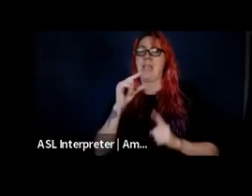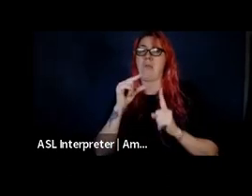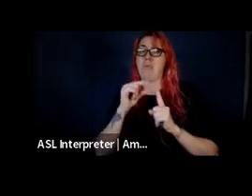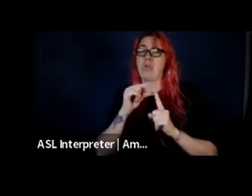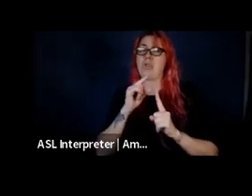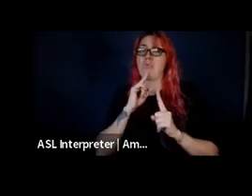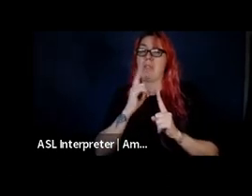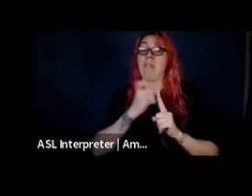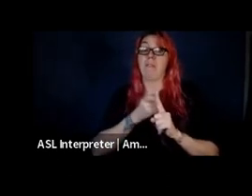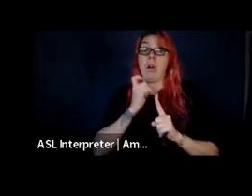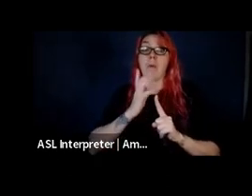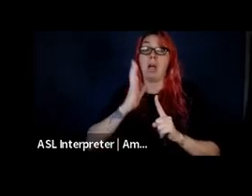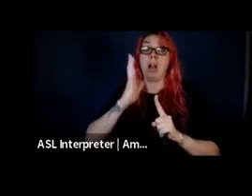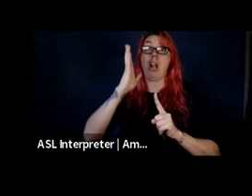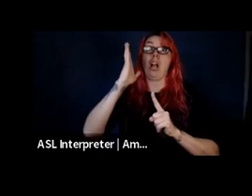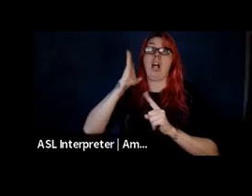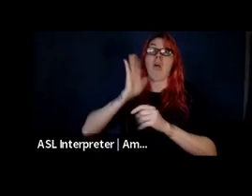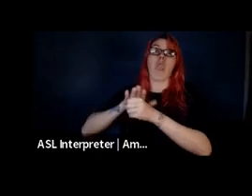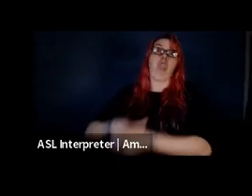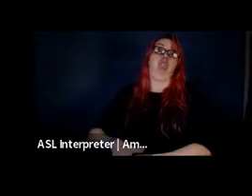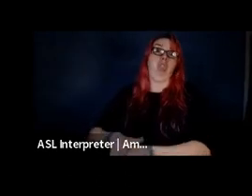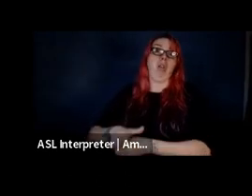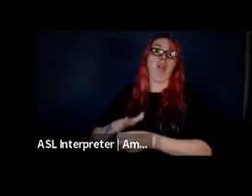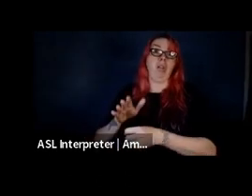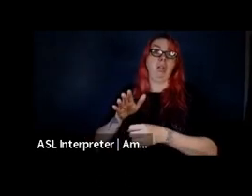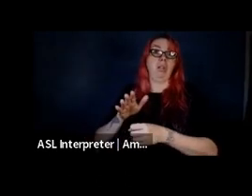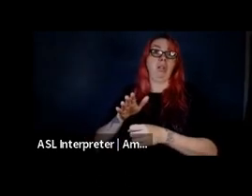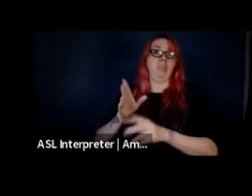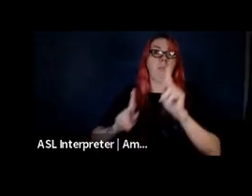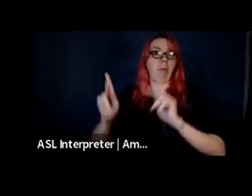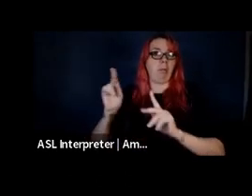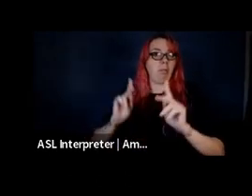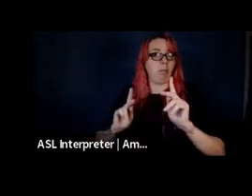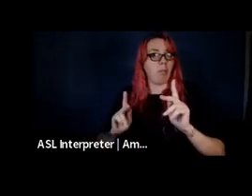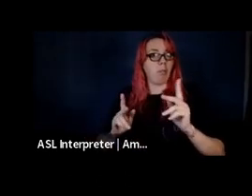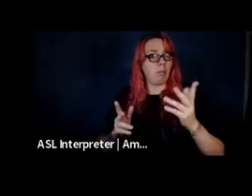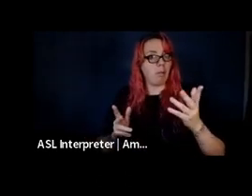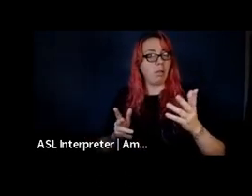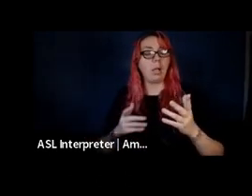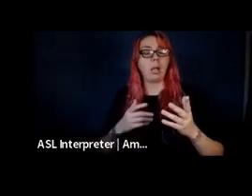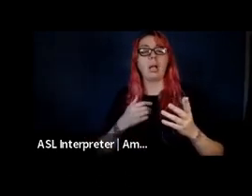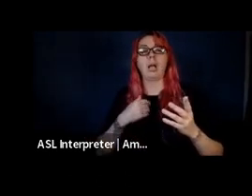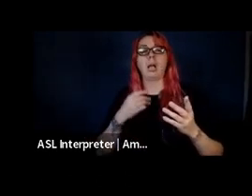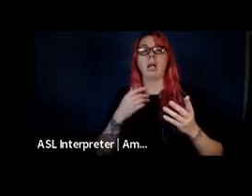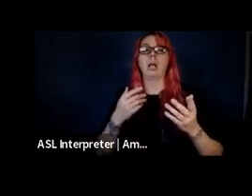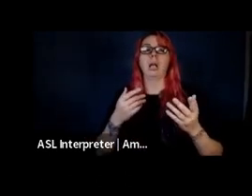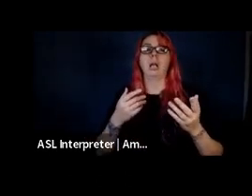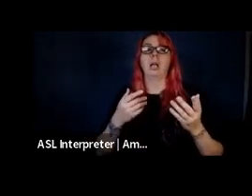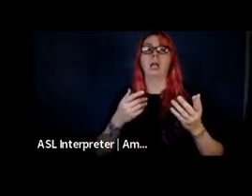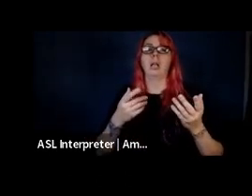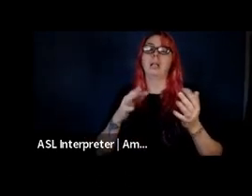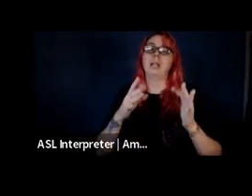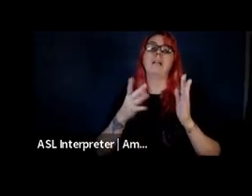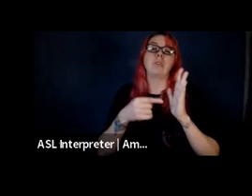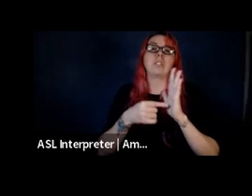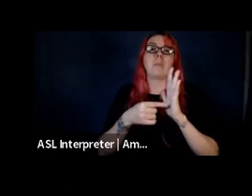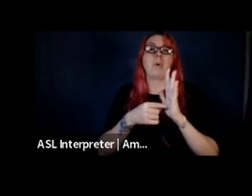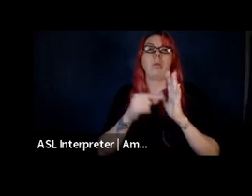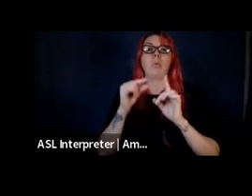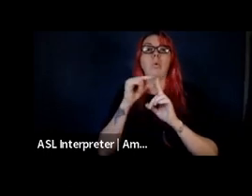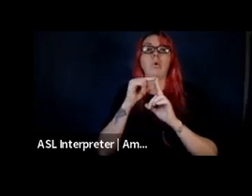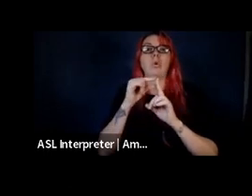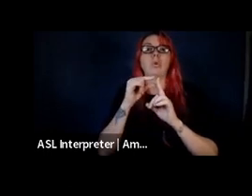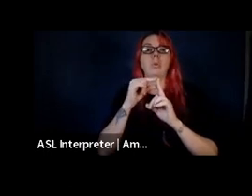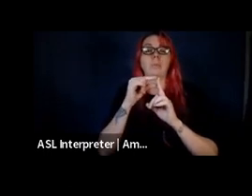people. If you think about even, and I'll say this as a very offensive term, and we're using them just to illustrate the point. So you used to hear people